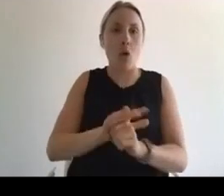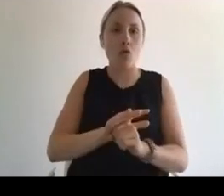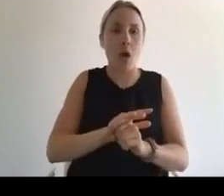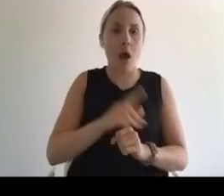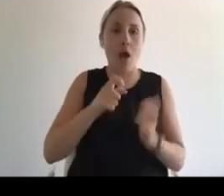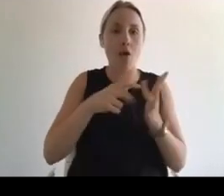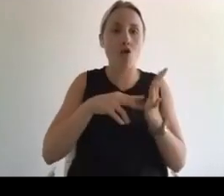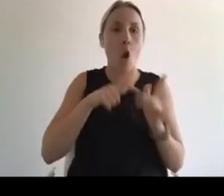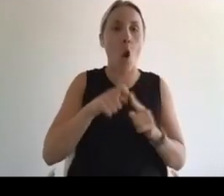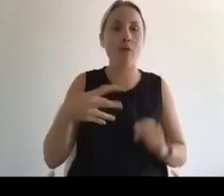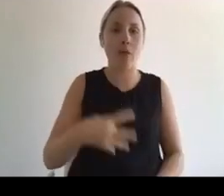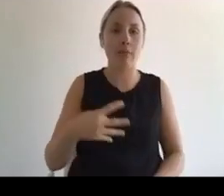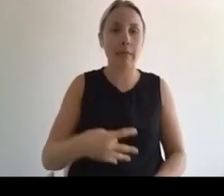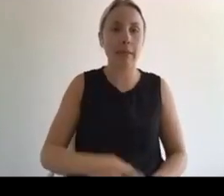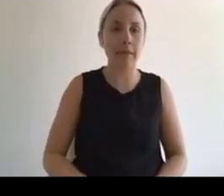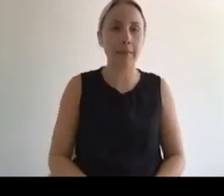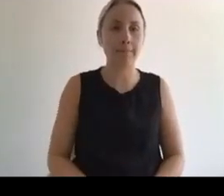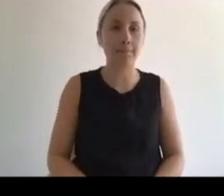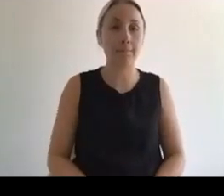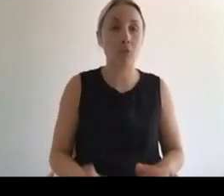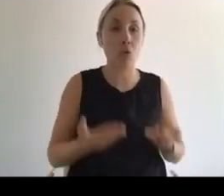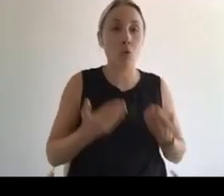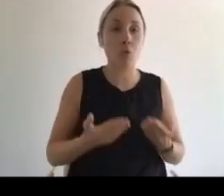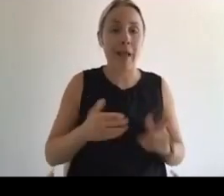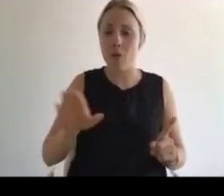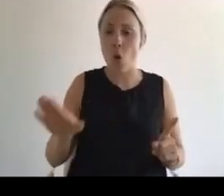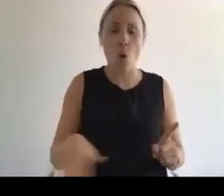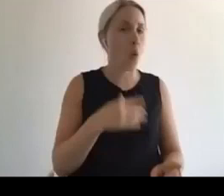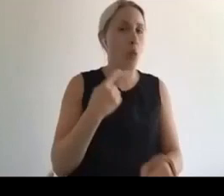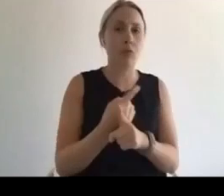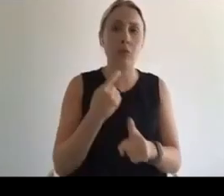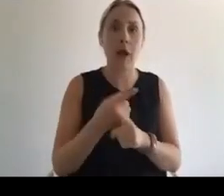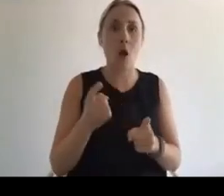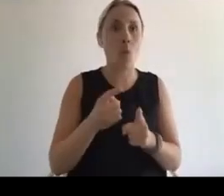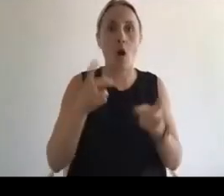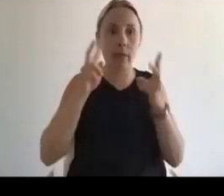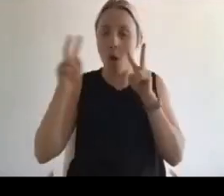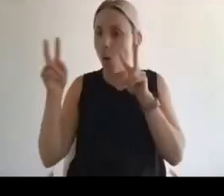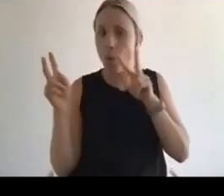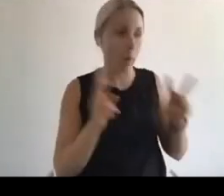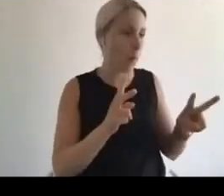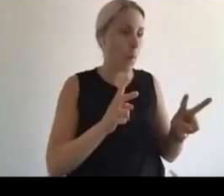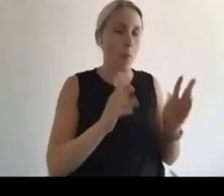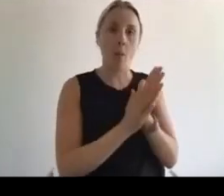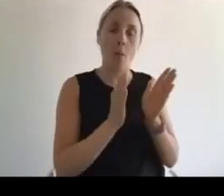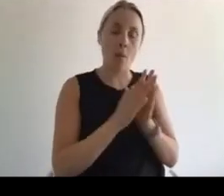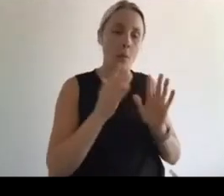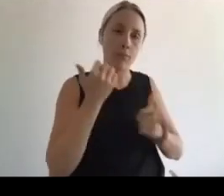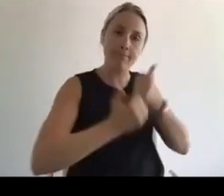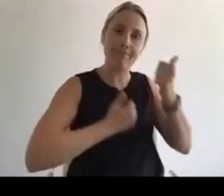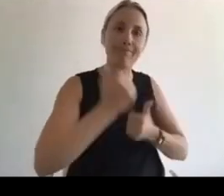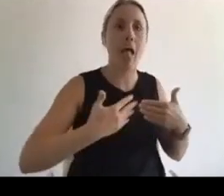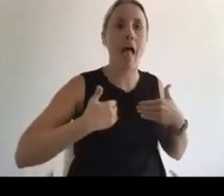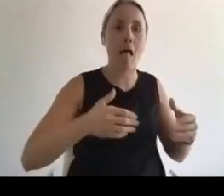Everybody today has spoken about the spotlight that's been shone on the health sector, and particularly the social